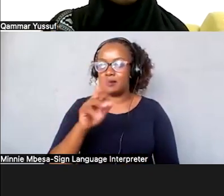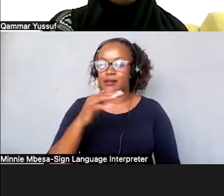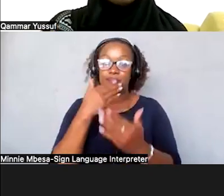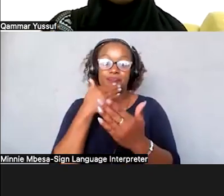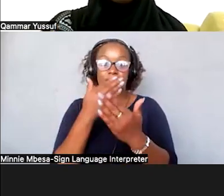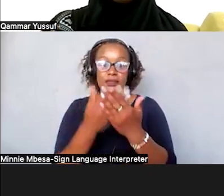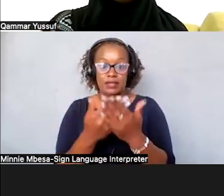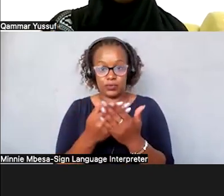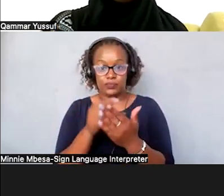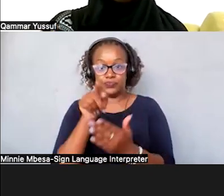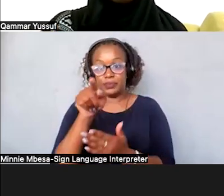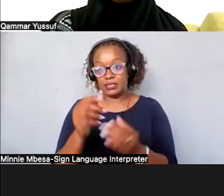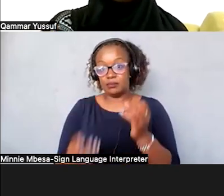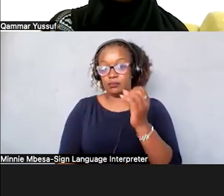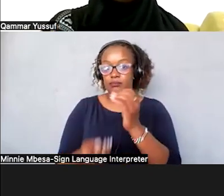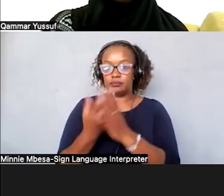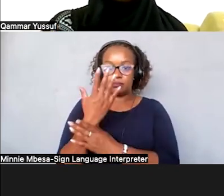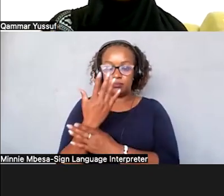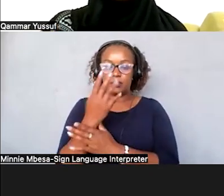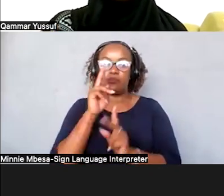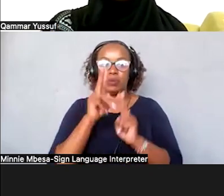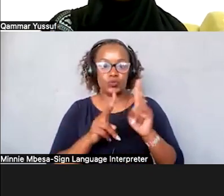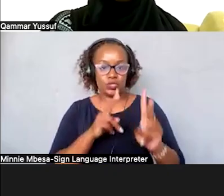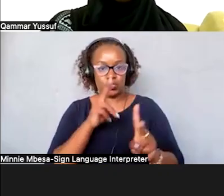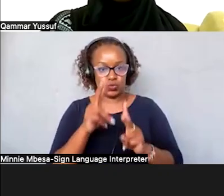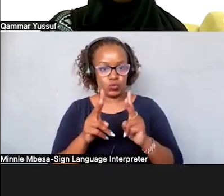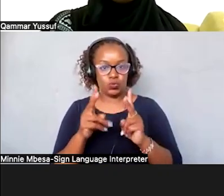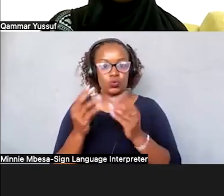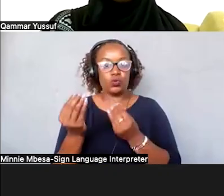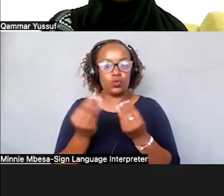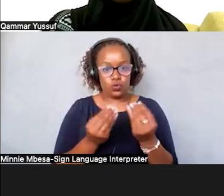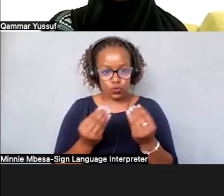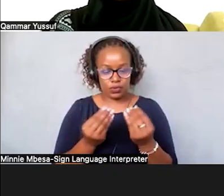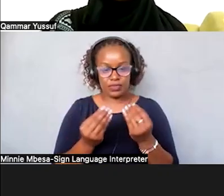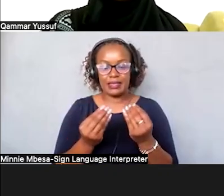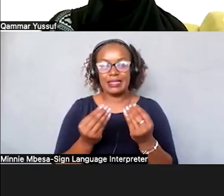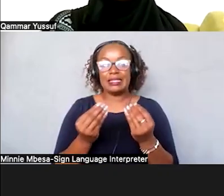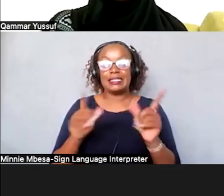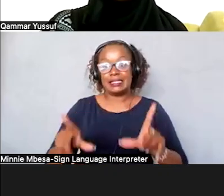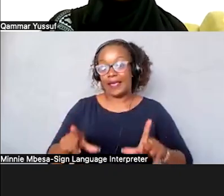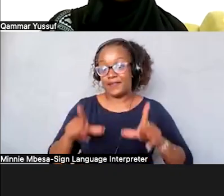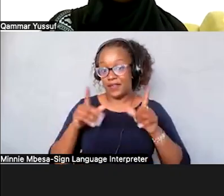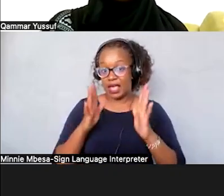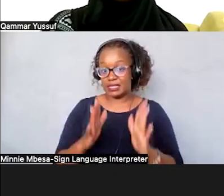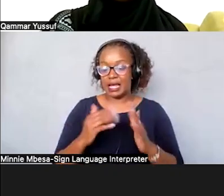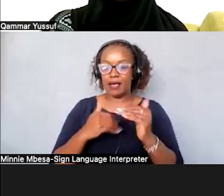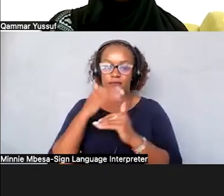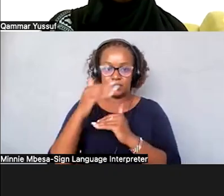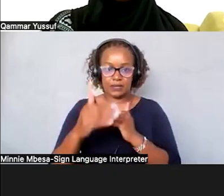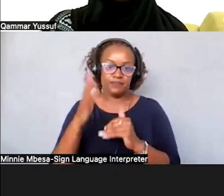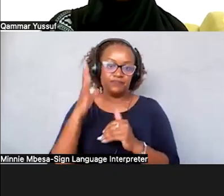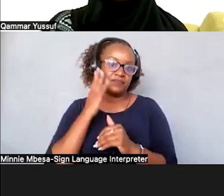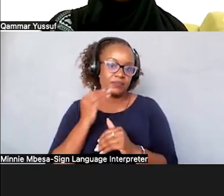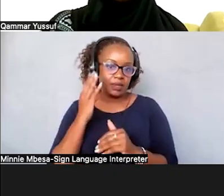was formed by 22 young survivors across 22 hotspot counties after they went through the survivors leadership